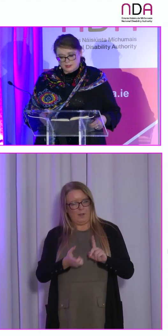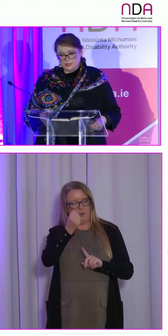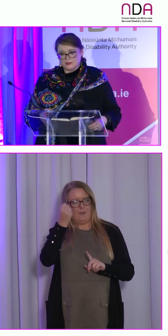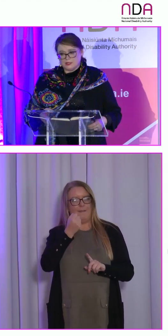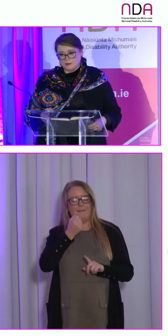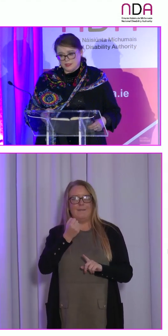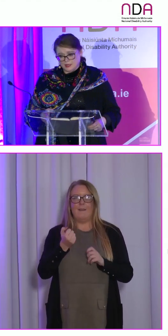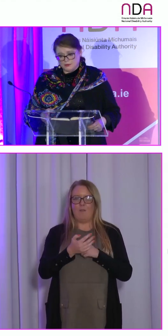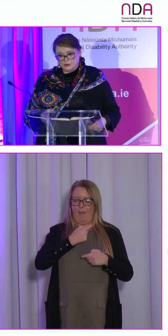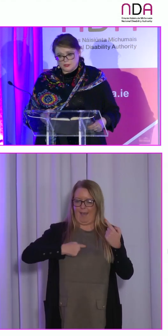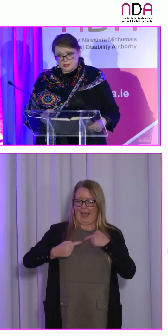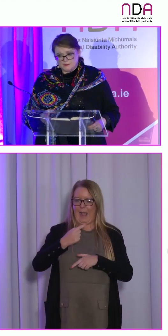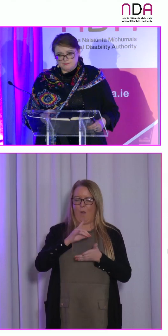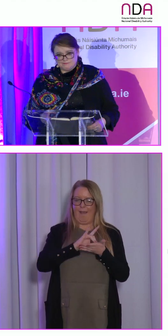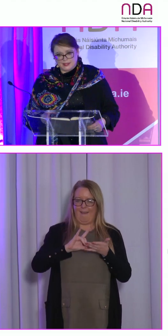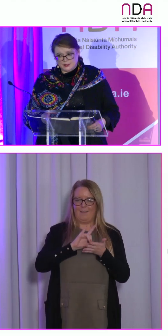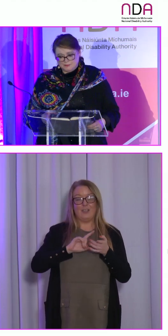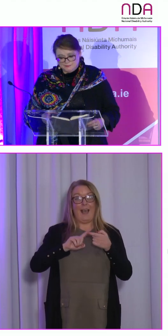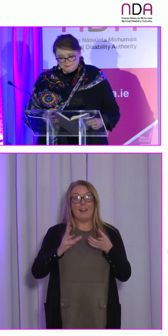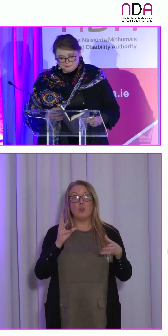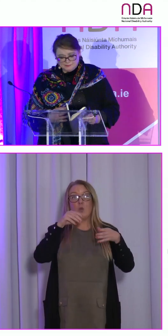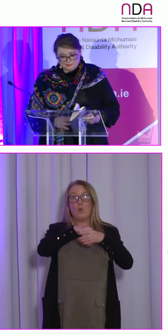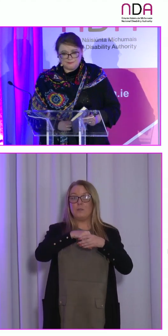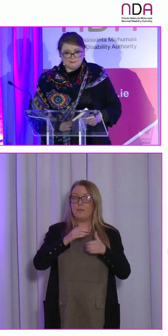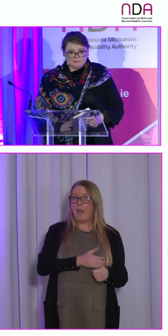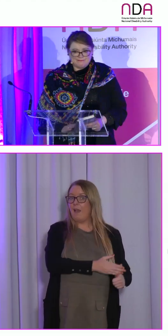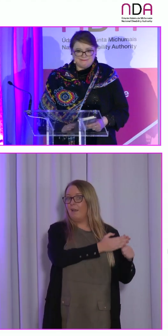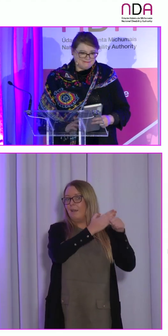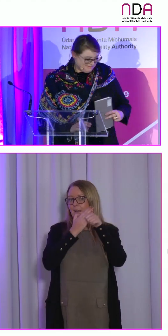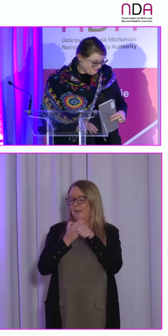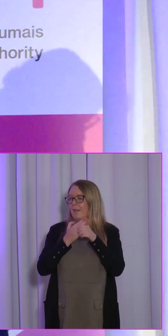and inclusivity being at the forefront. Thank you.